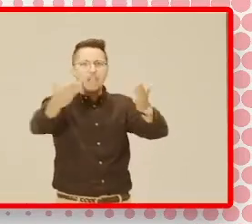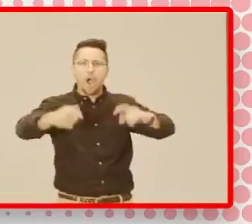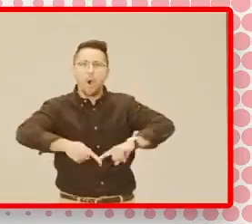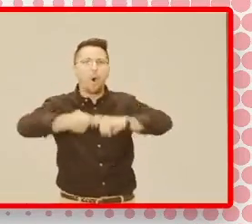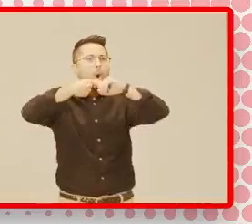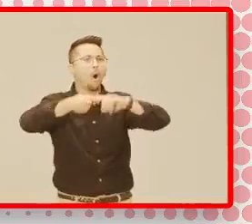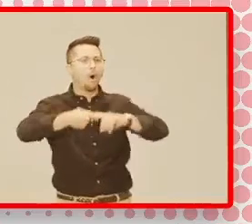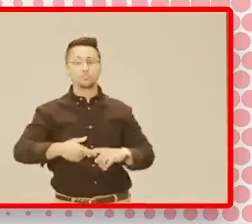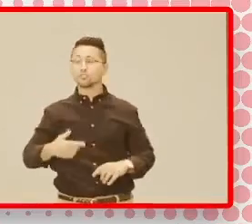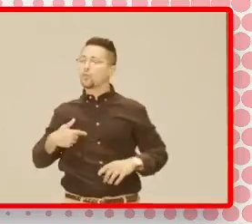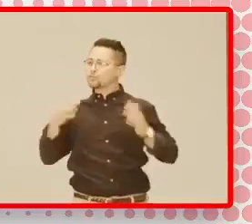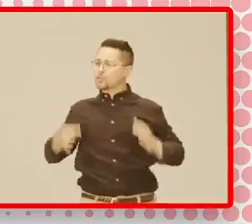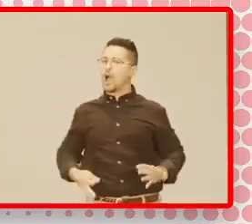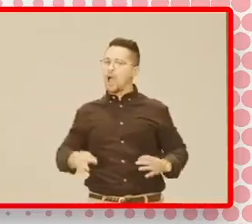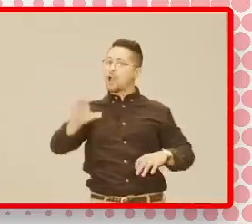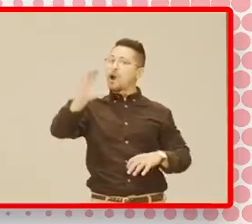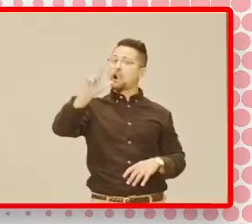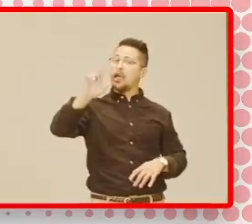our own.